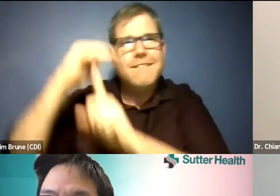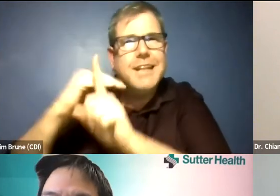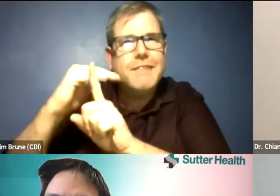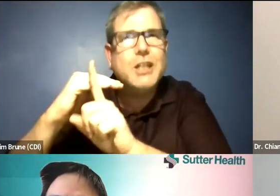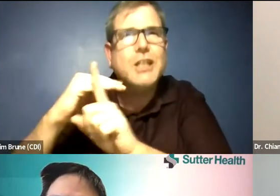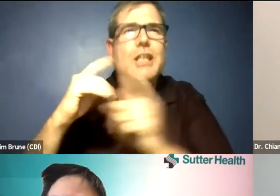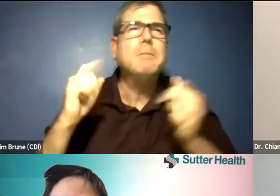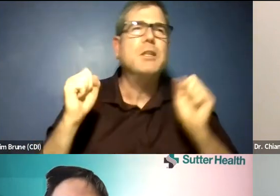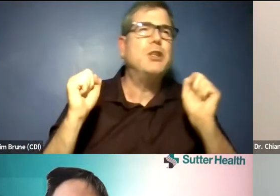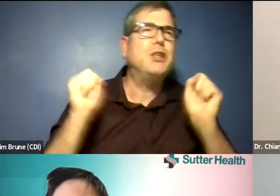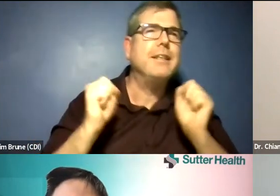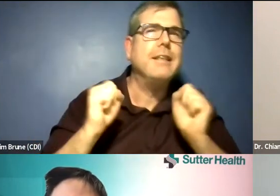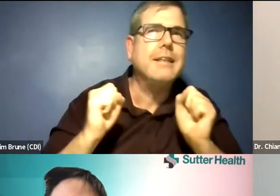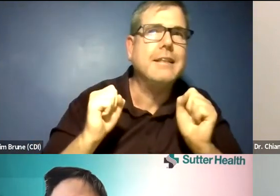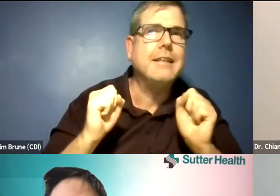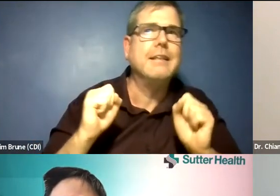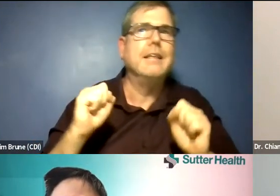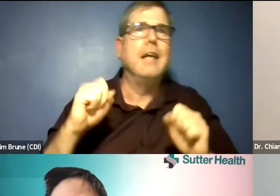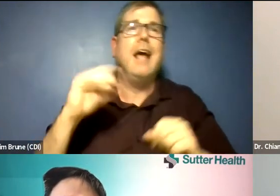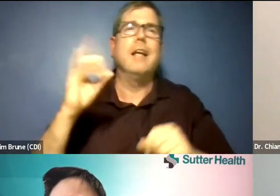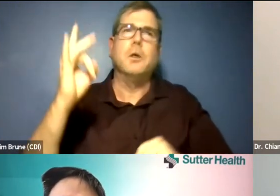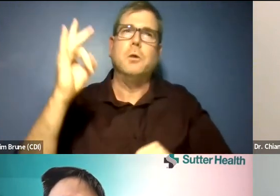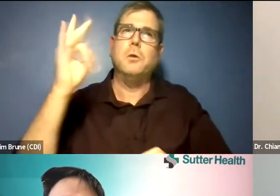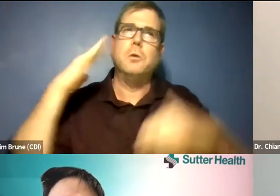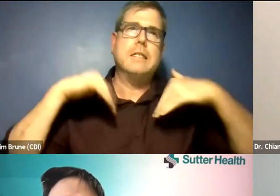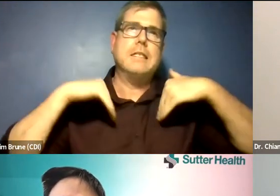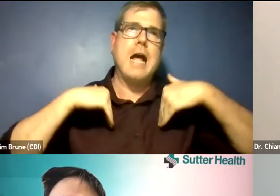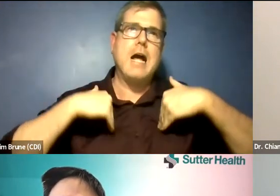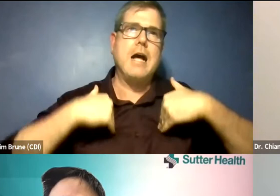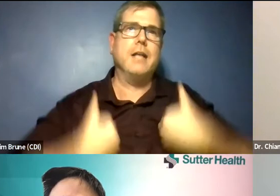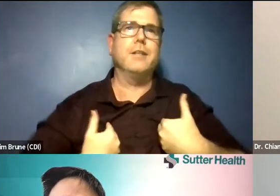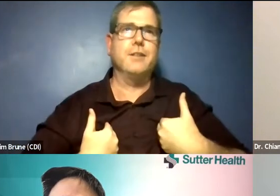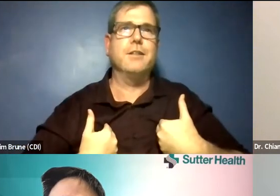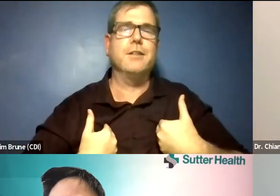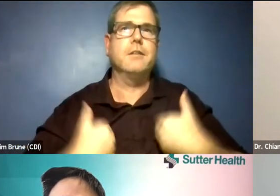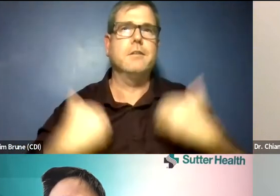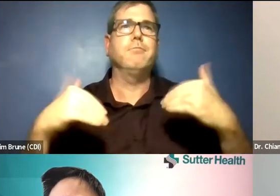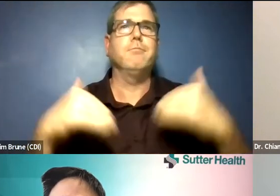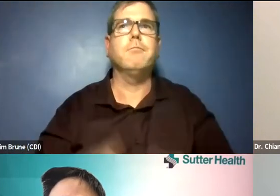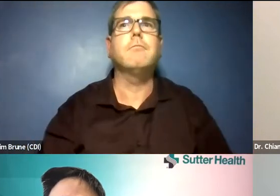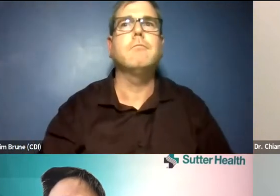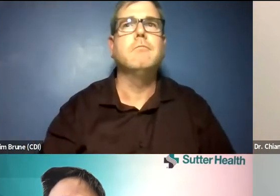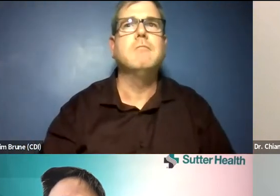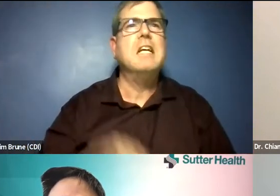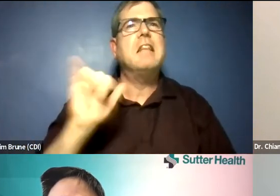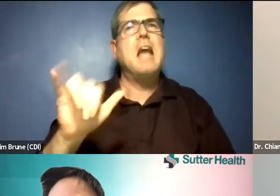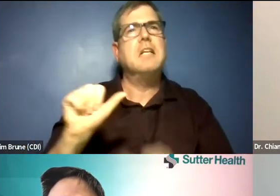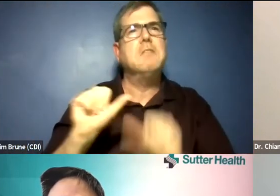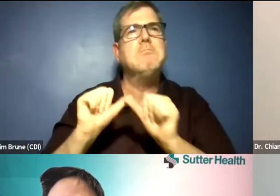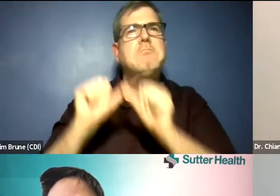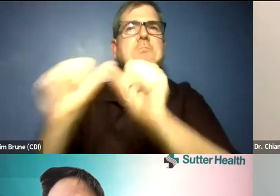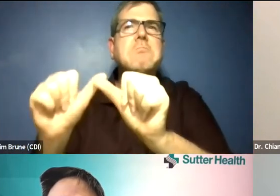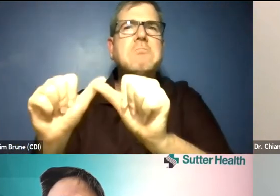was really tired. That lasted about 12 hours because